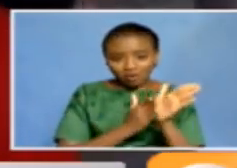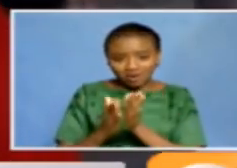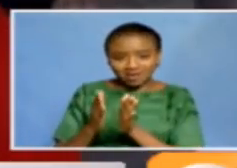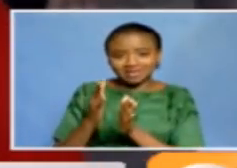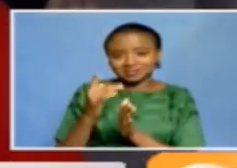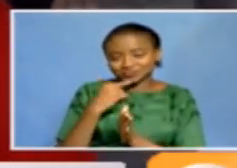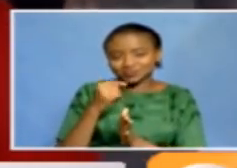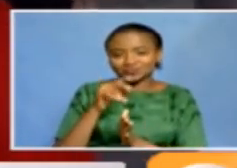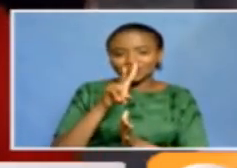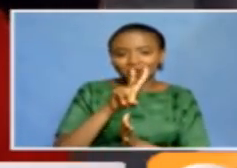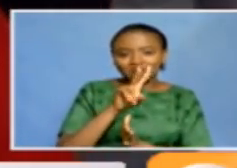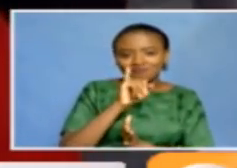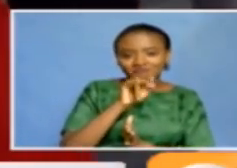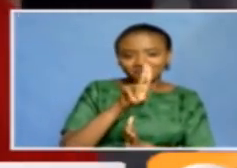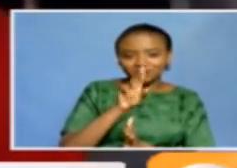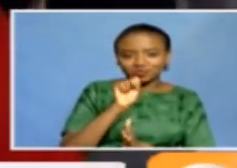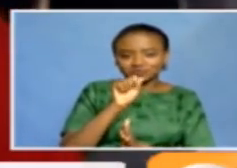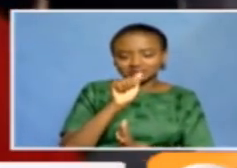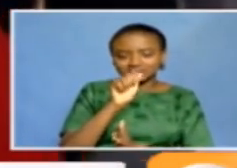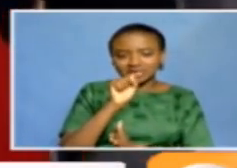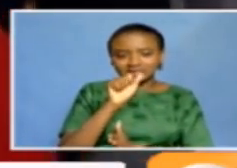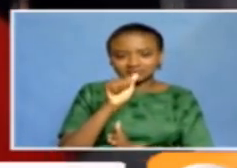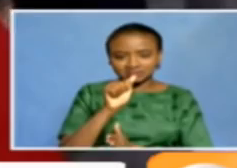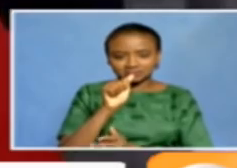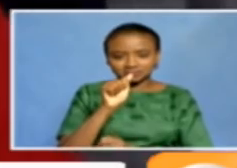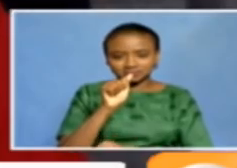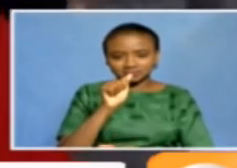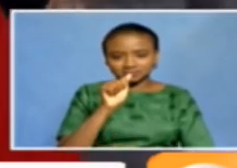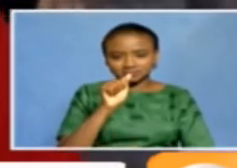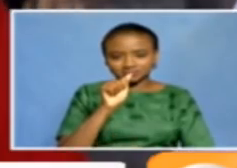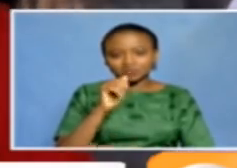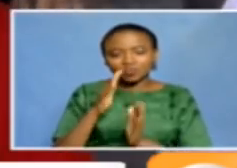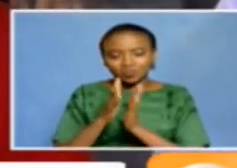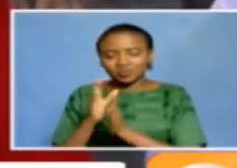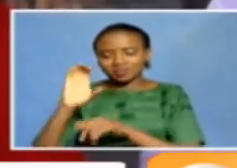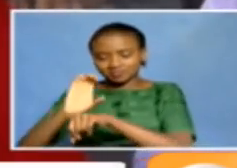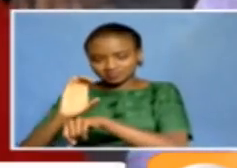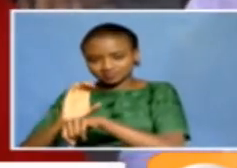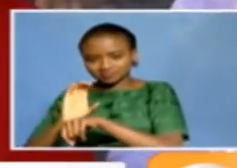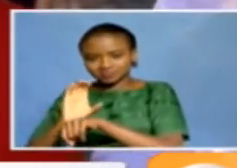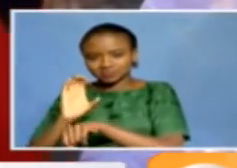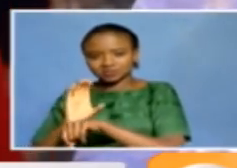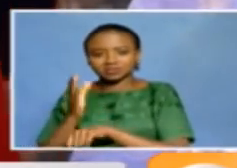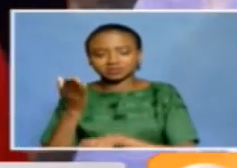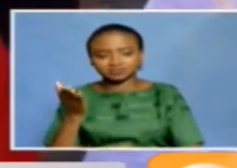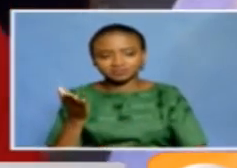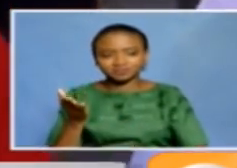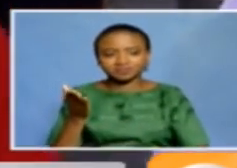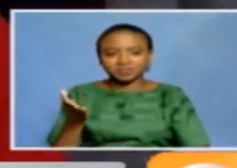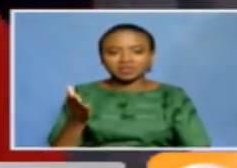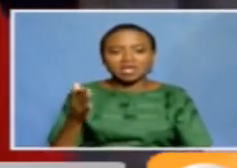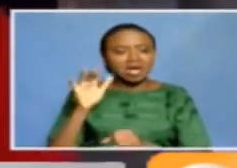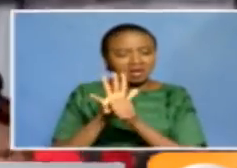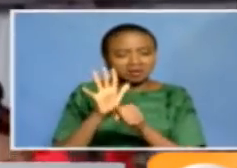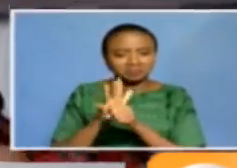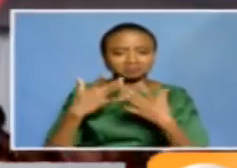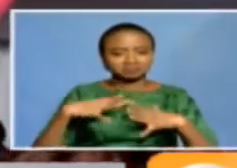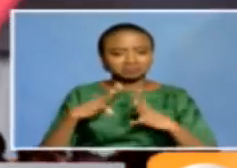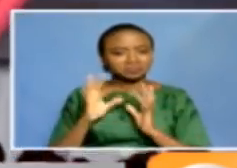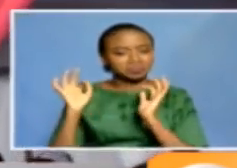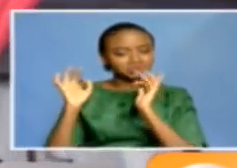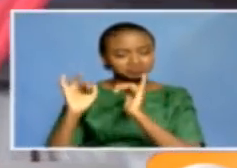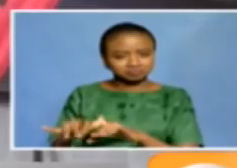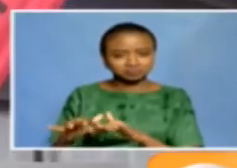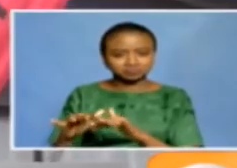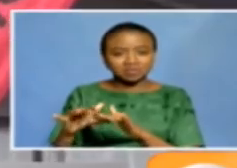conjunction with missions to the Body of Christ International, and a lot of people have come here today. What I understand